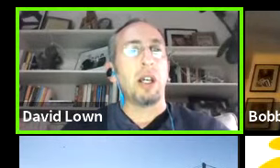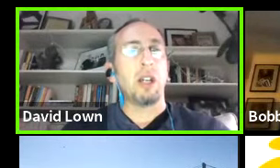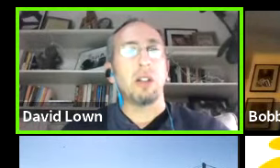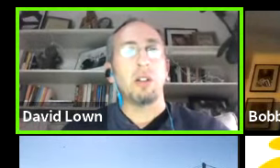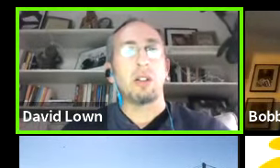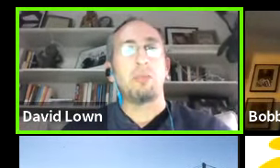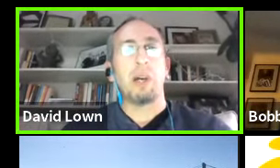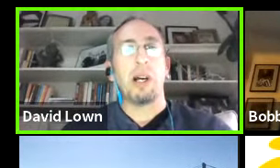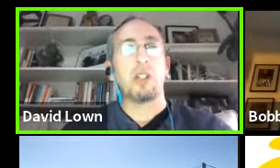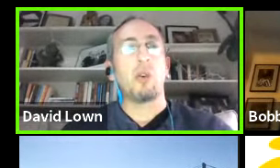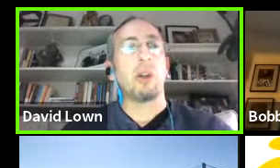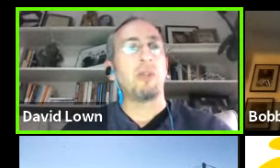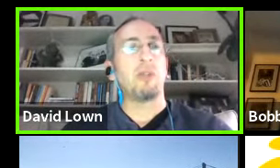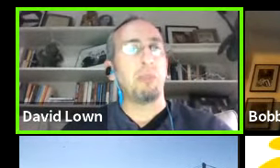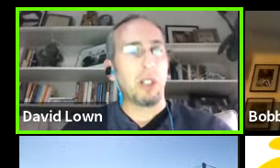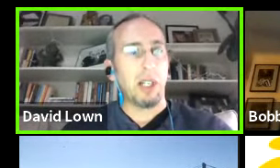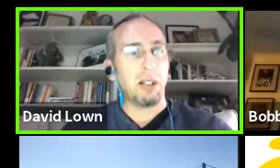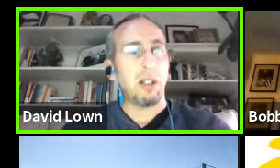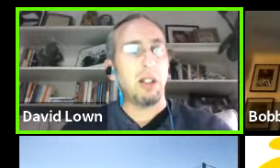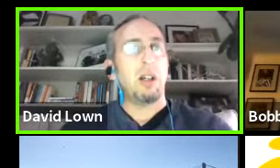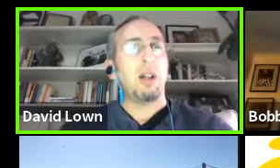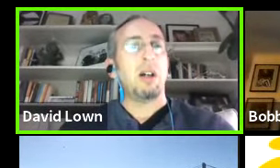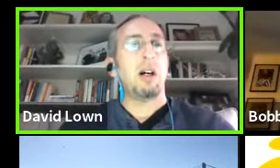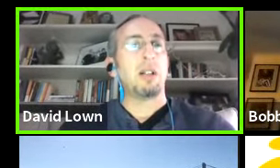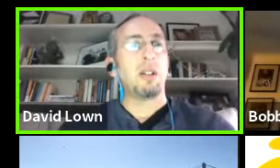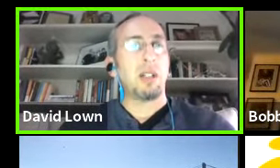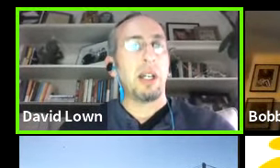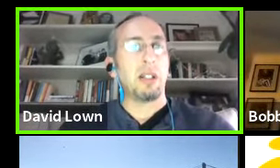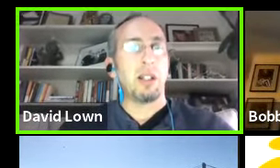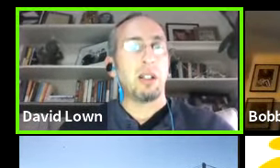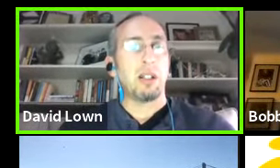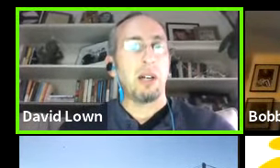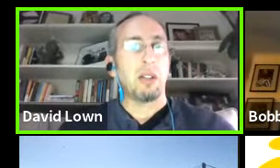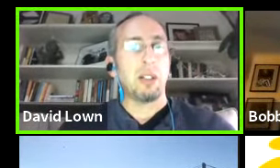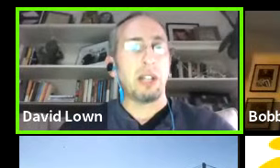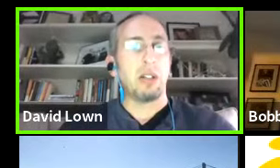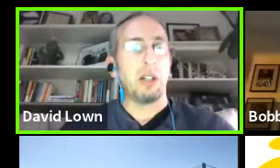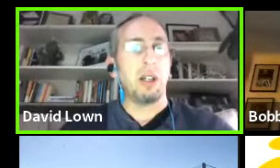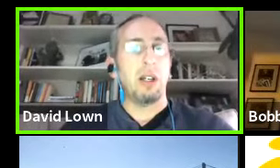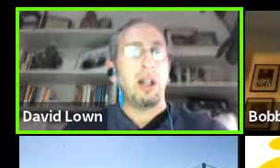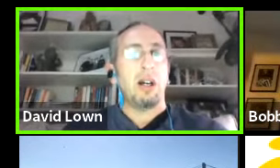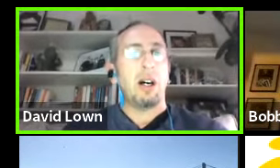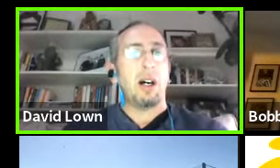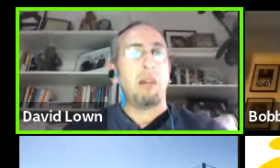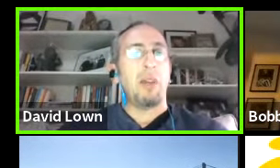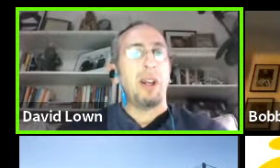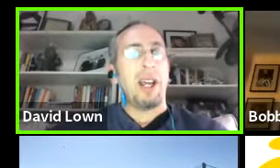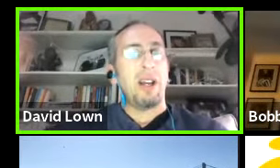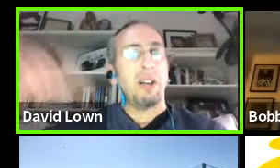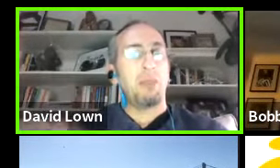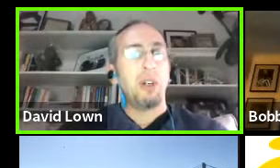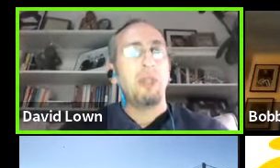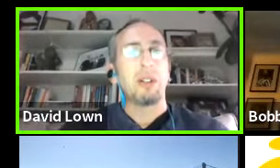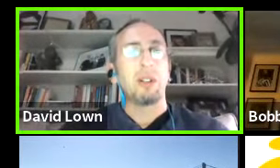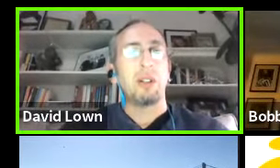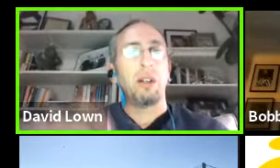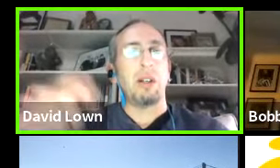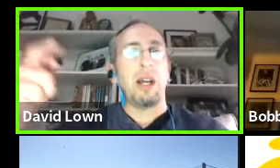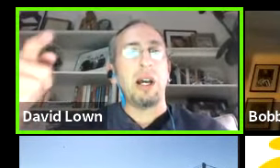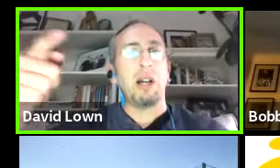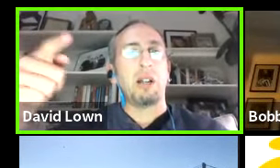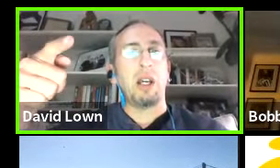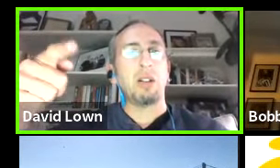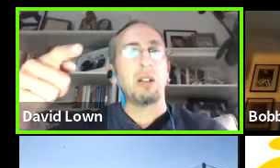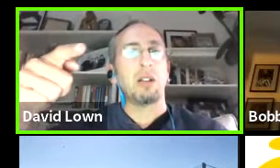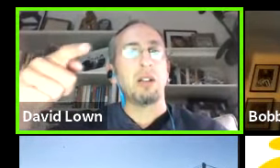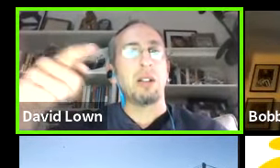increasing allocations by 23% to states that they just announced yesterday, and previously